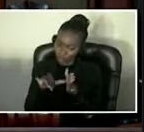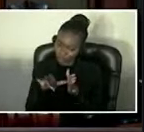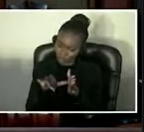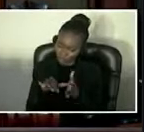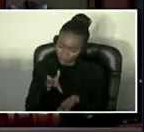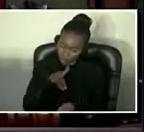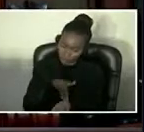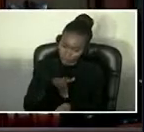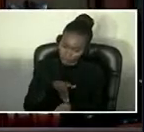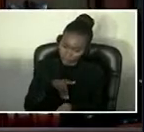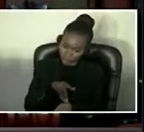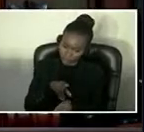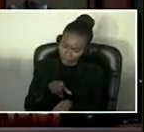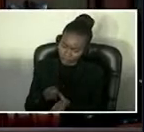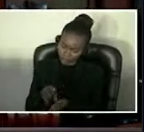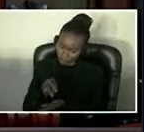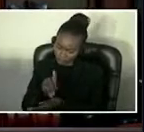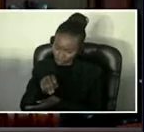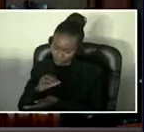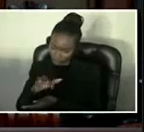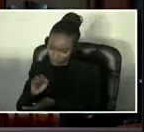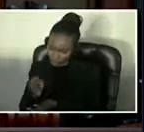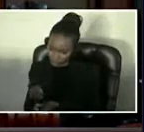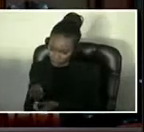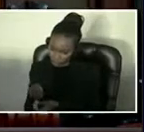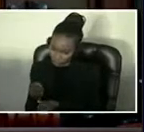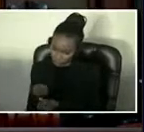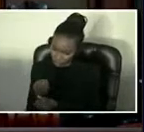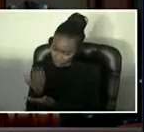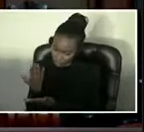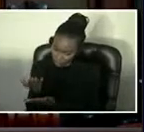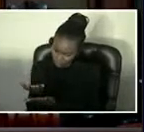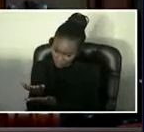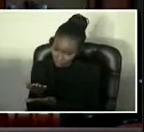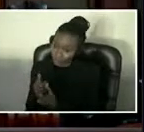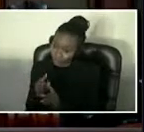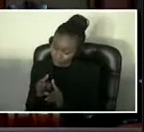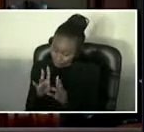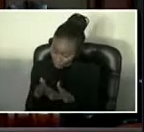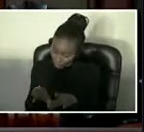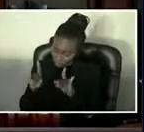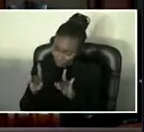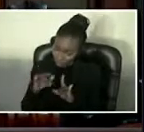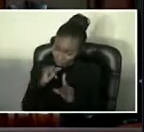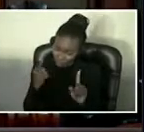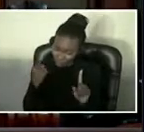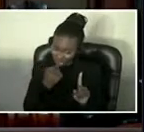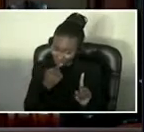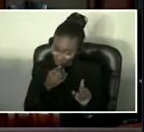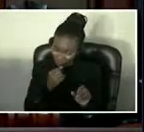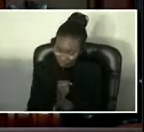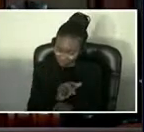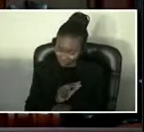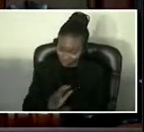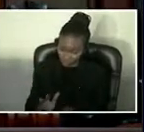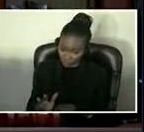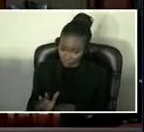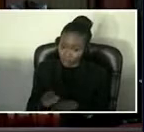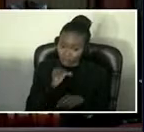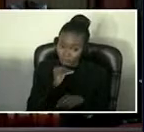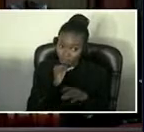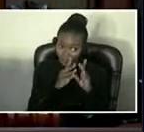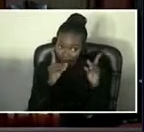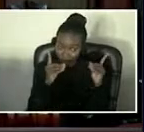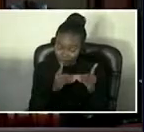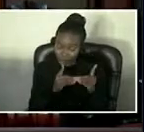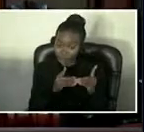forfeited chairperson that is an objective that will never be left-handed meaning the department must kick in the circuit in descending